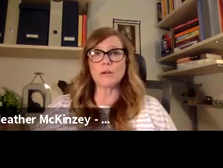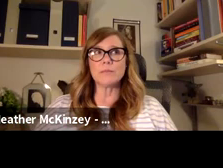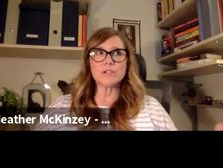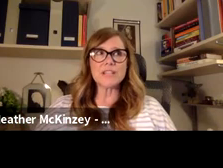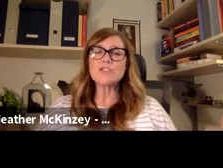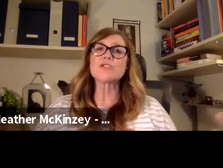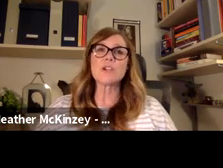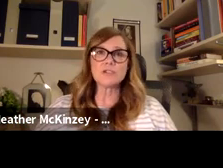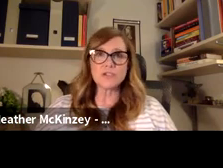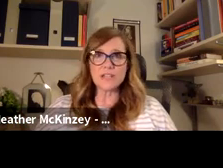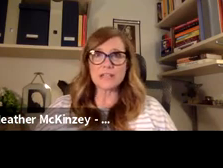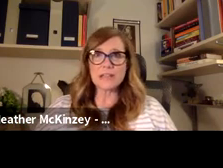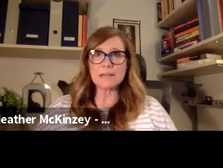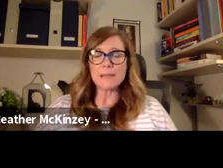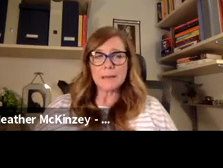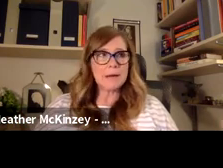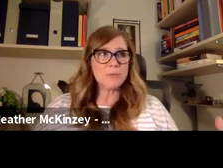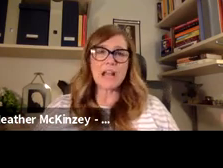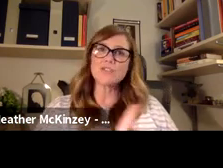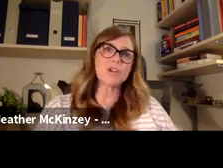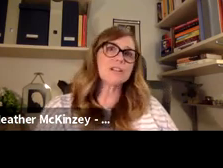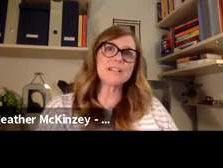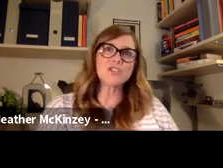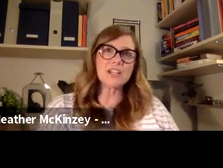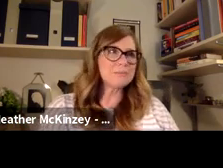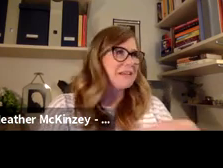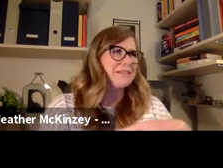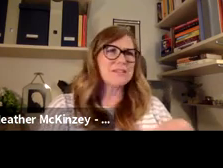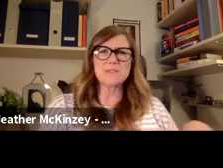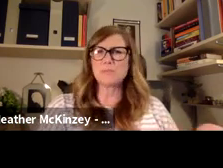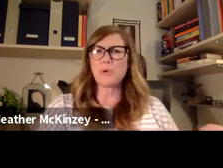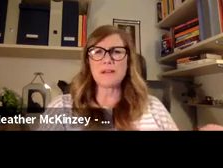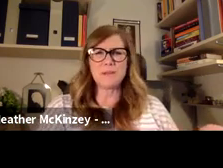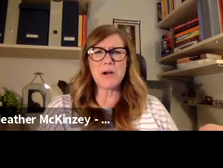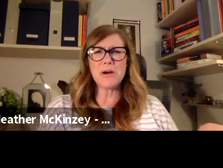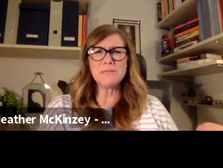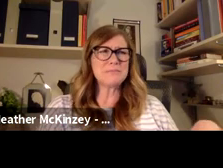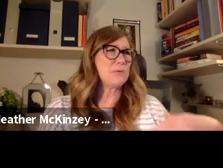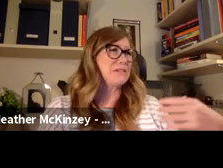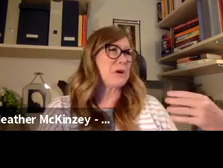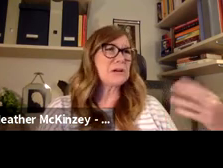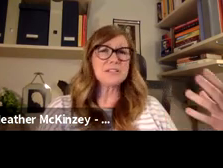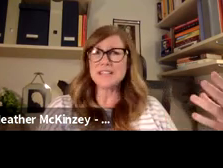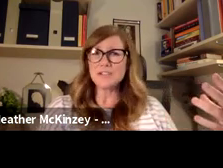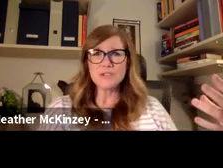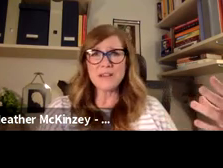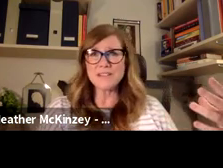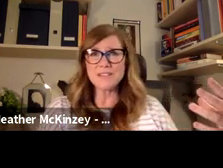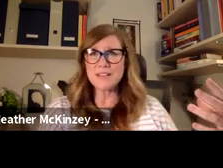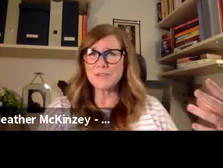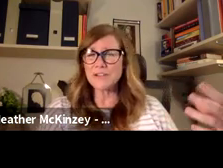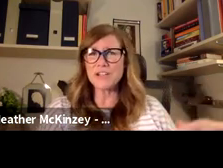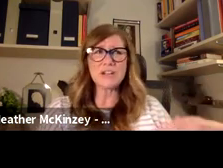and more. More teachers are understanding it. When I started teaching, this wasn't brought up at all. No one talked to teachers